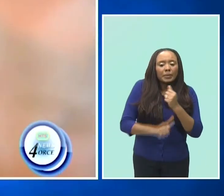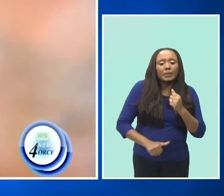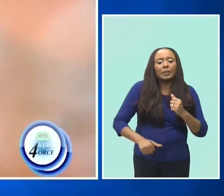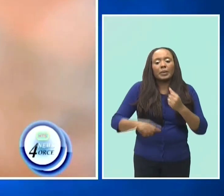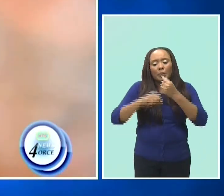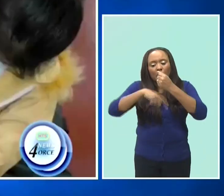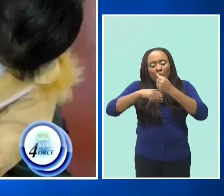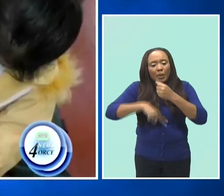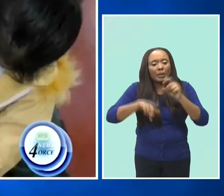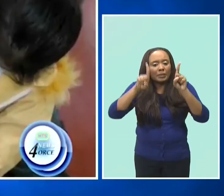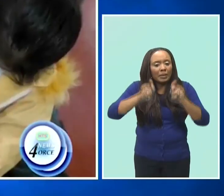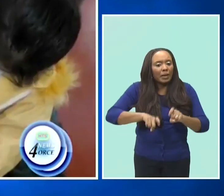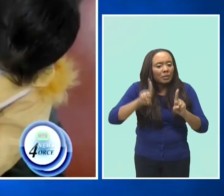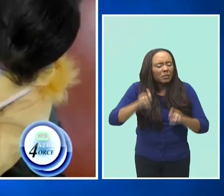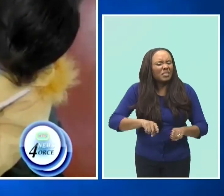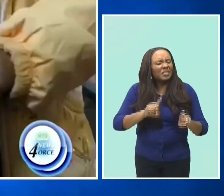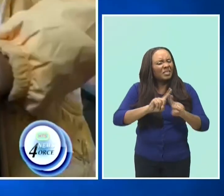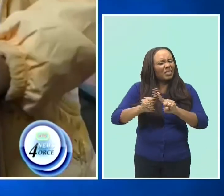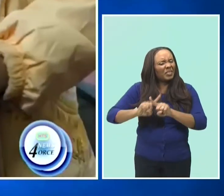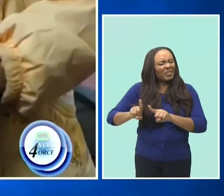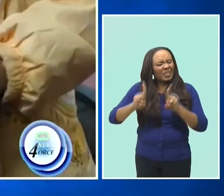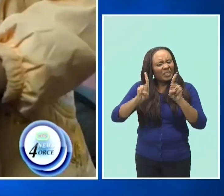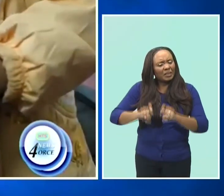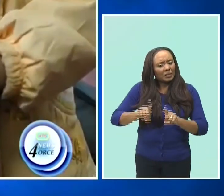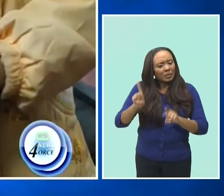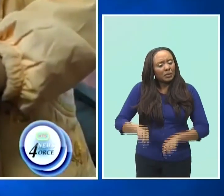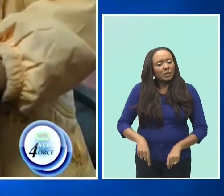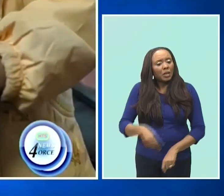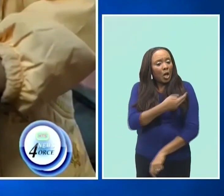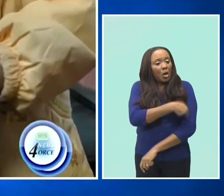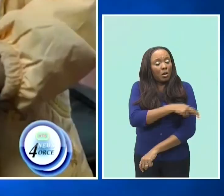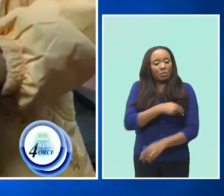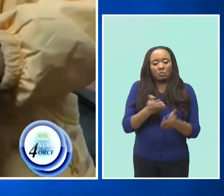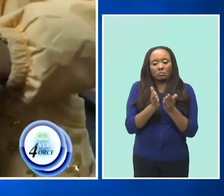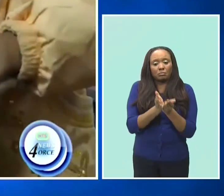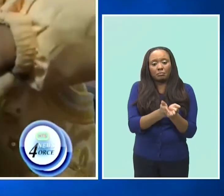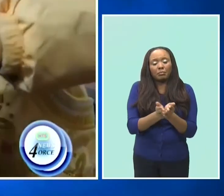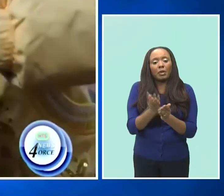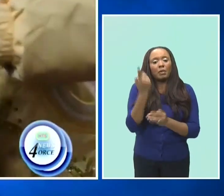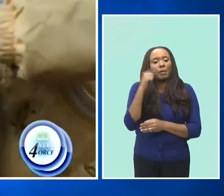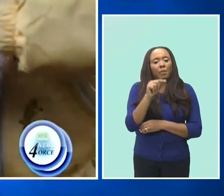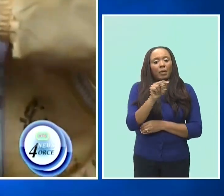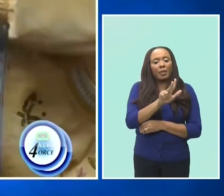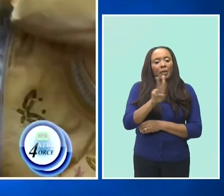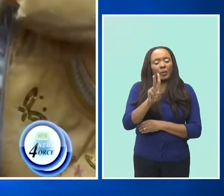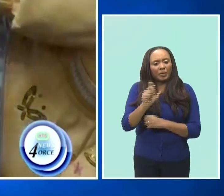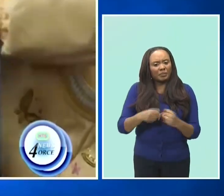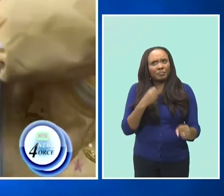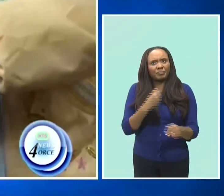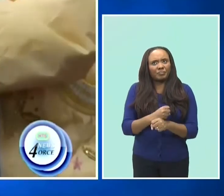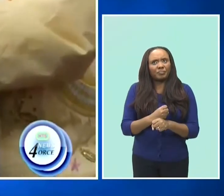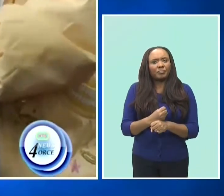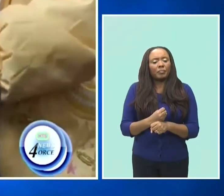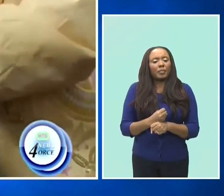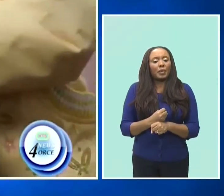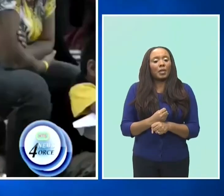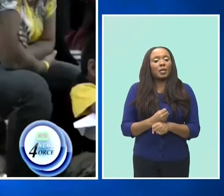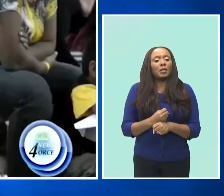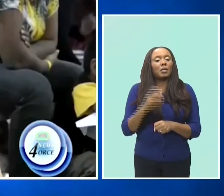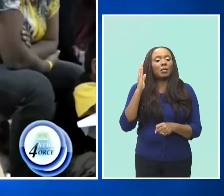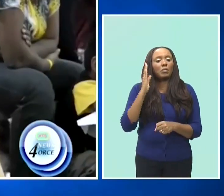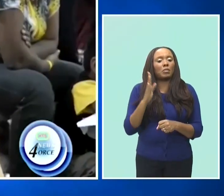tests, amongst others. The hospital ship, which has been in service for 32 years, will serve St. Lucia from